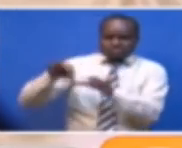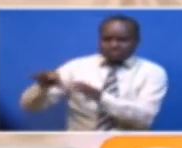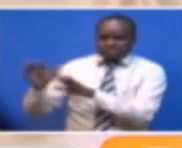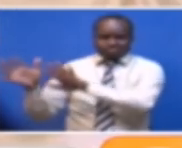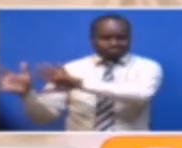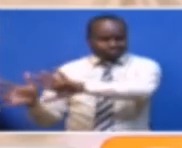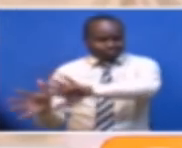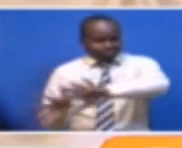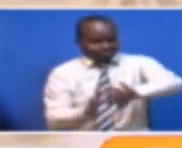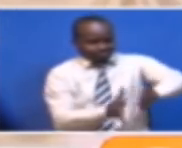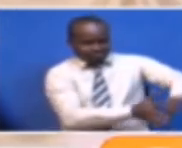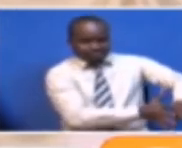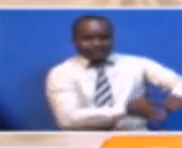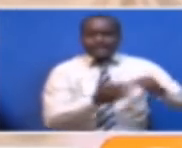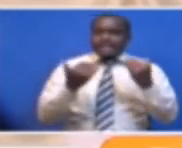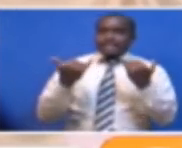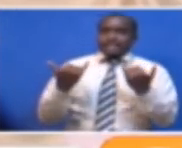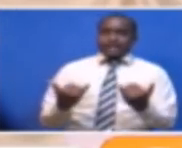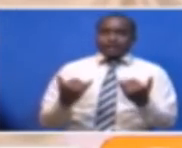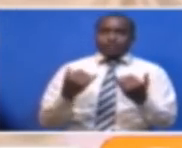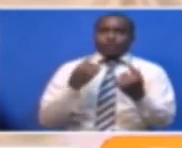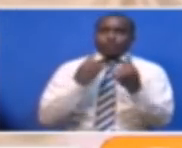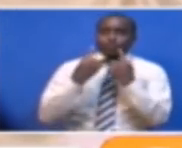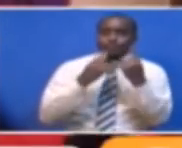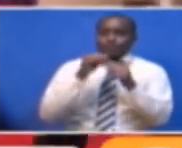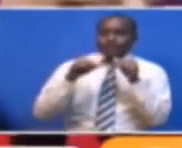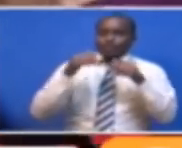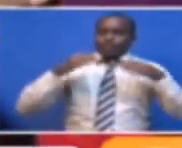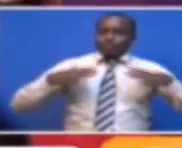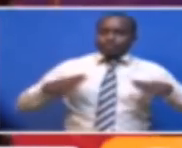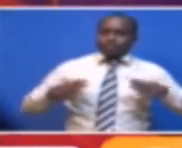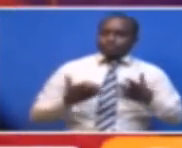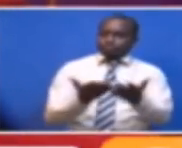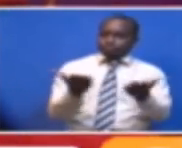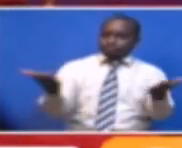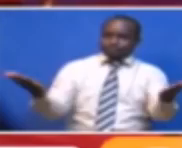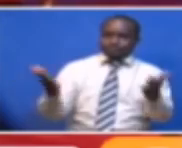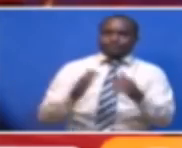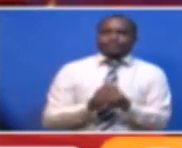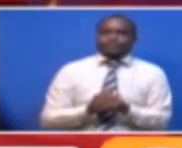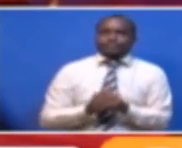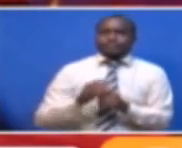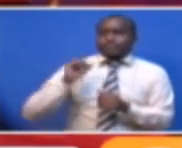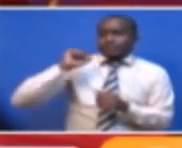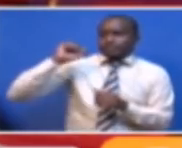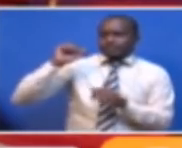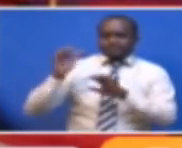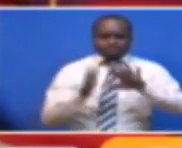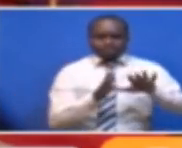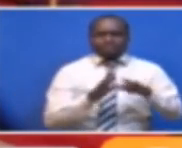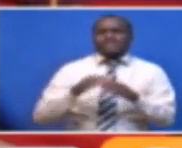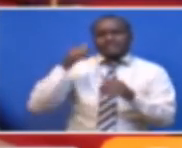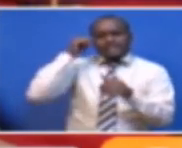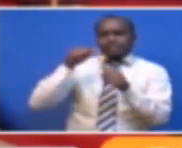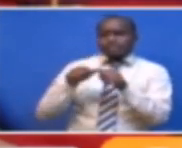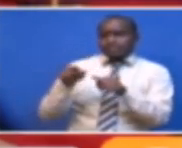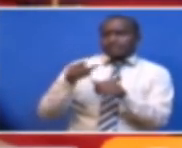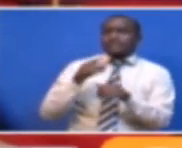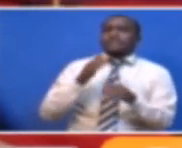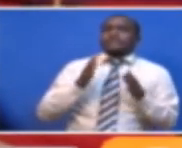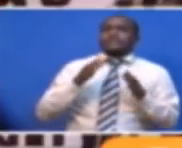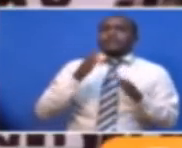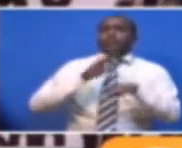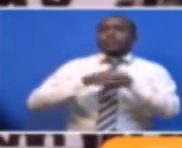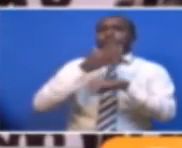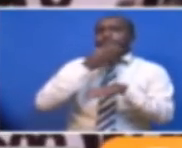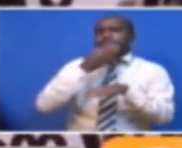viongozi. Sasa tuongee mambo ya wananchi. Aside from the politics, Obwocha was eulogized as a good father and a peace-loving